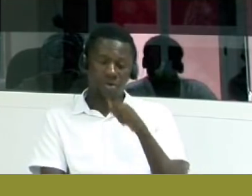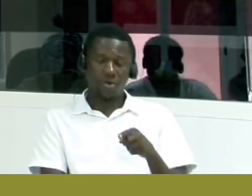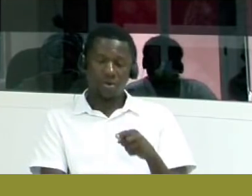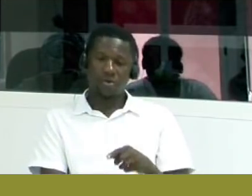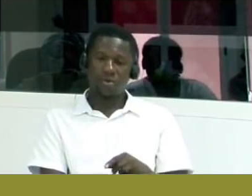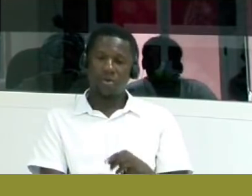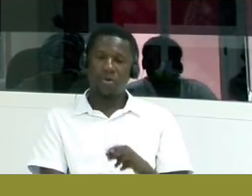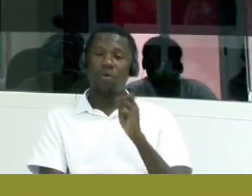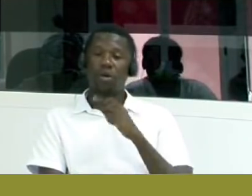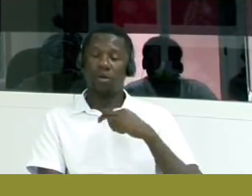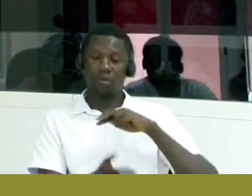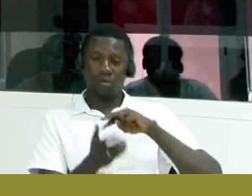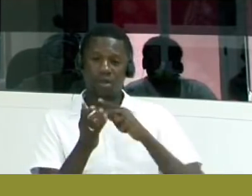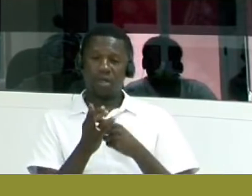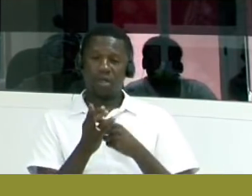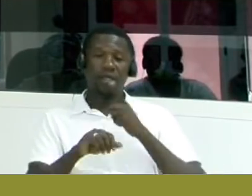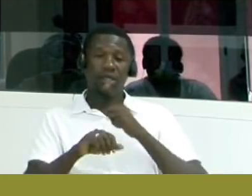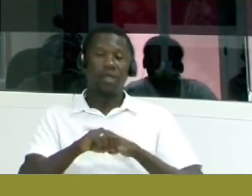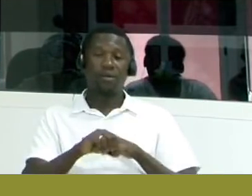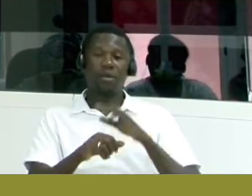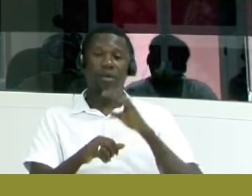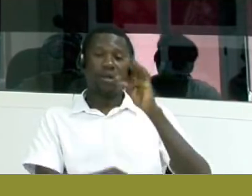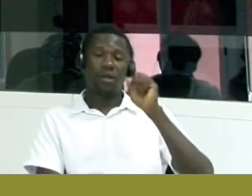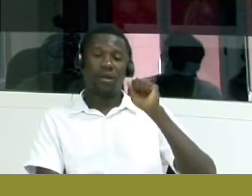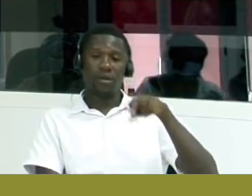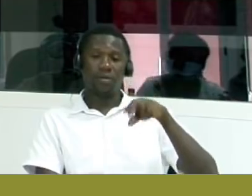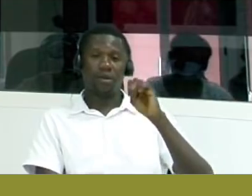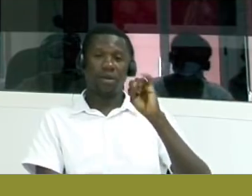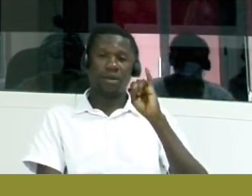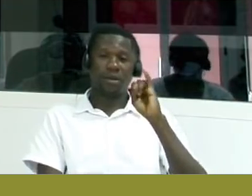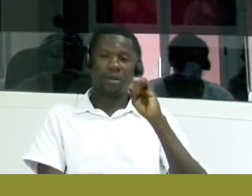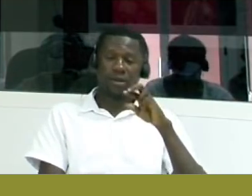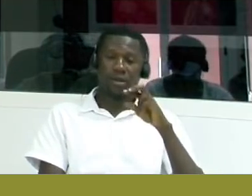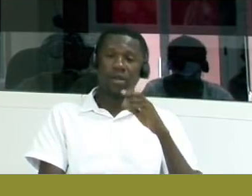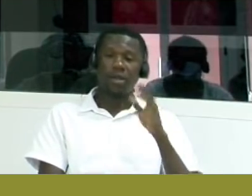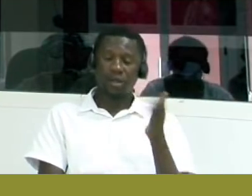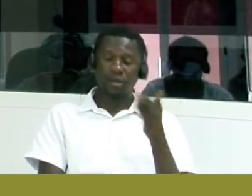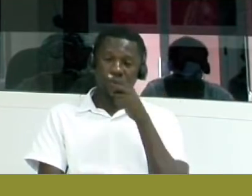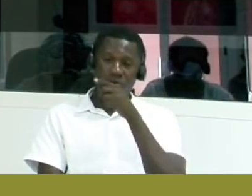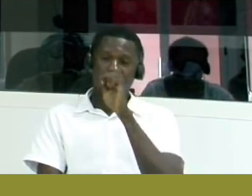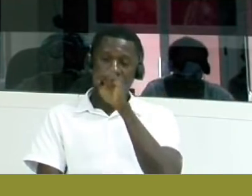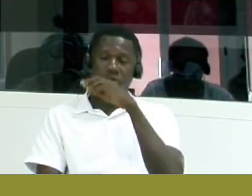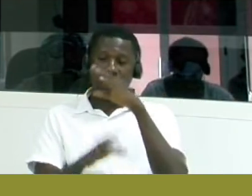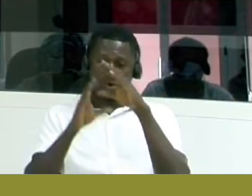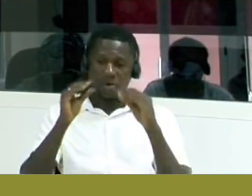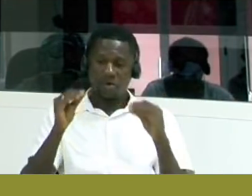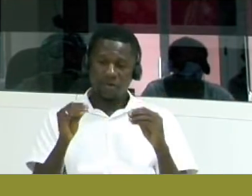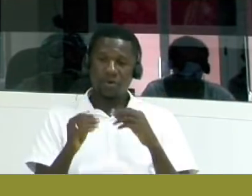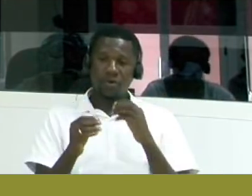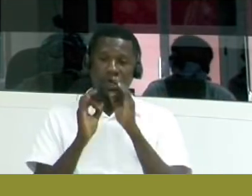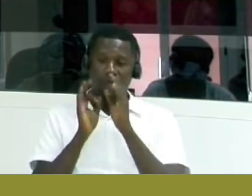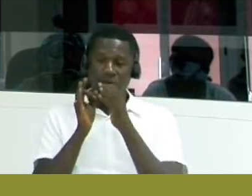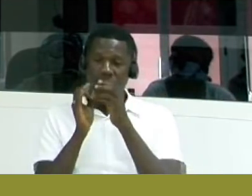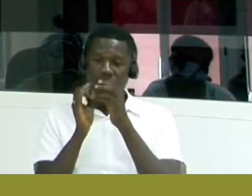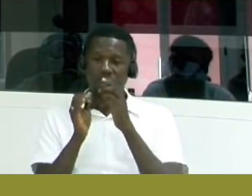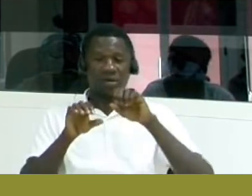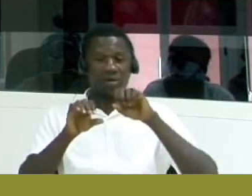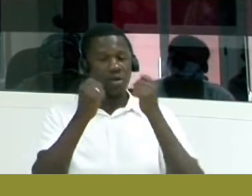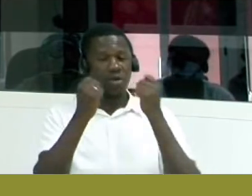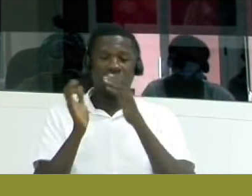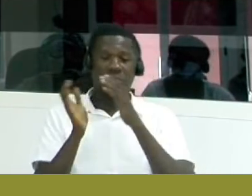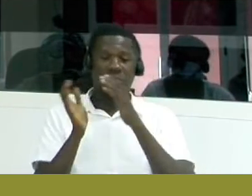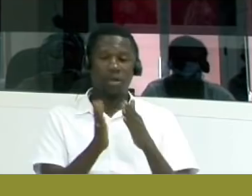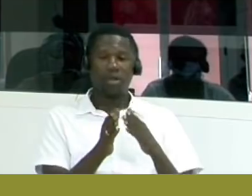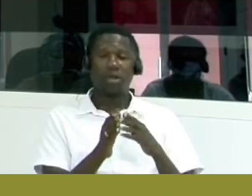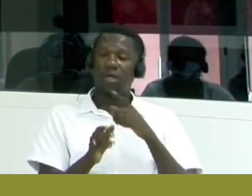I mean is at the stage that Tamsir came to your office to say that they have messed up the plan, they have